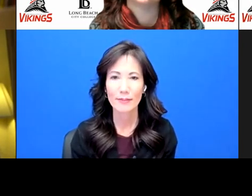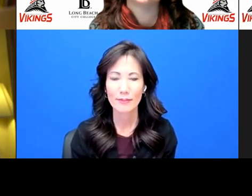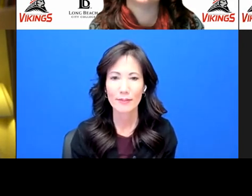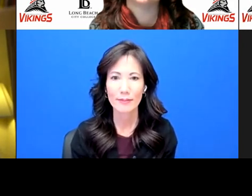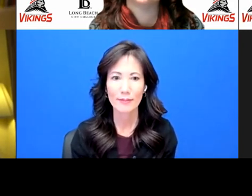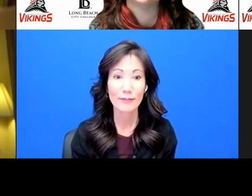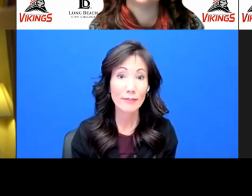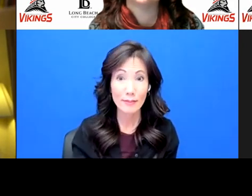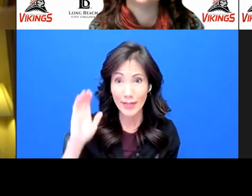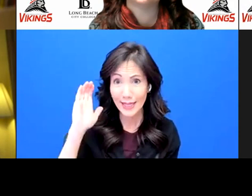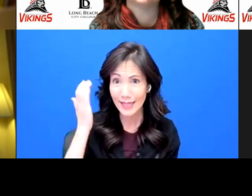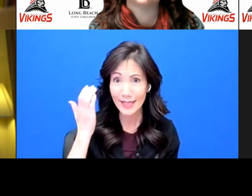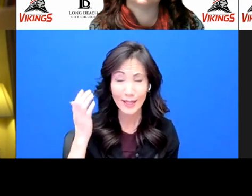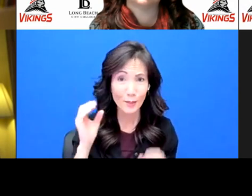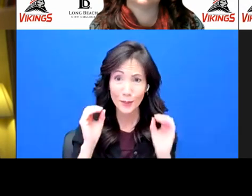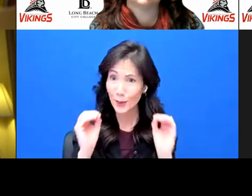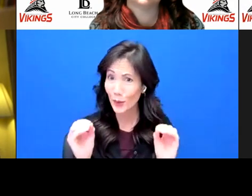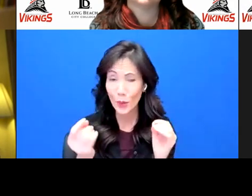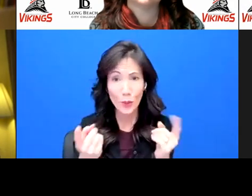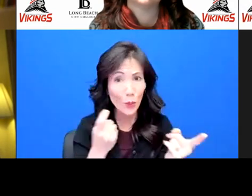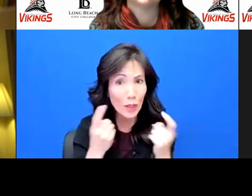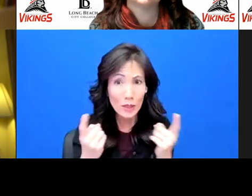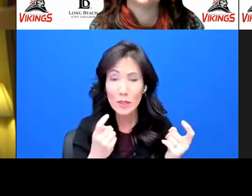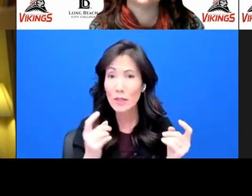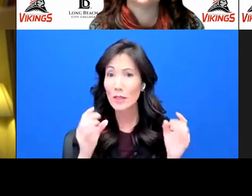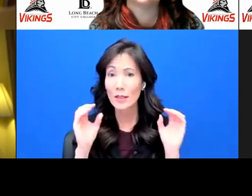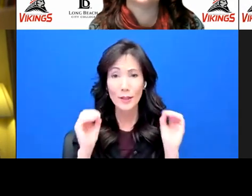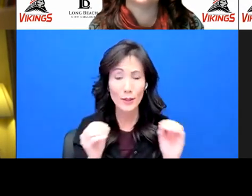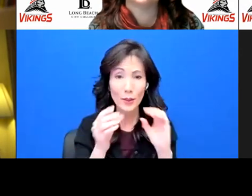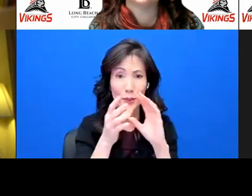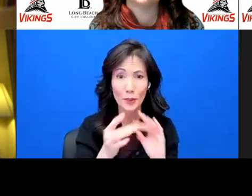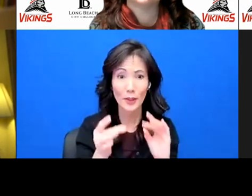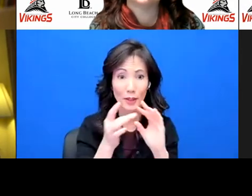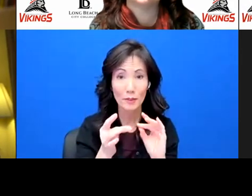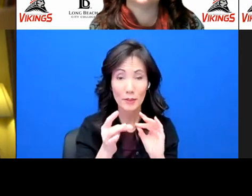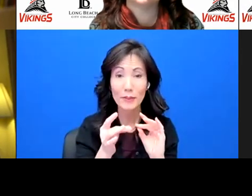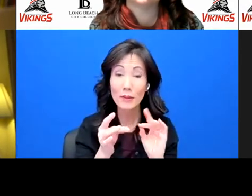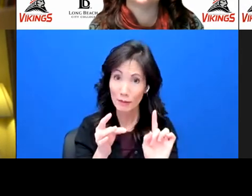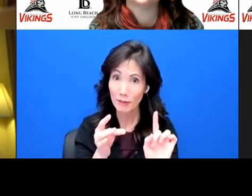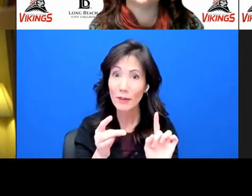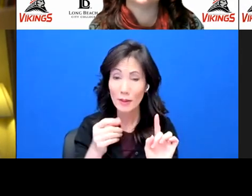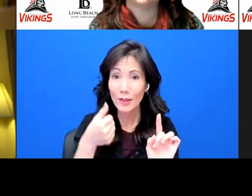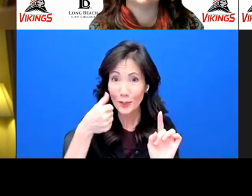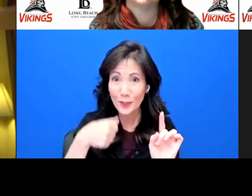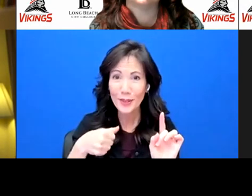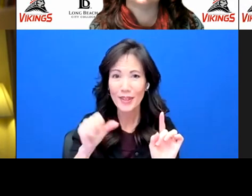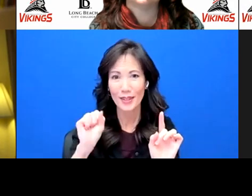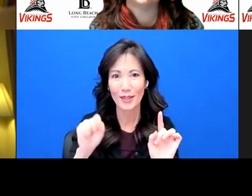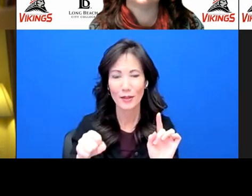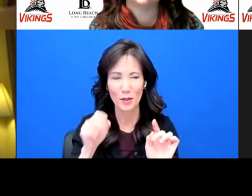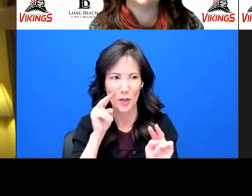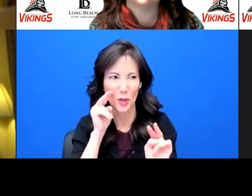And it appears that we have no questions or comments. Please do be reminded that you may go to